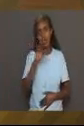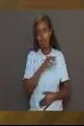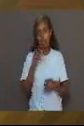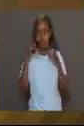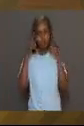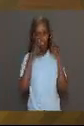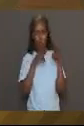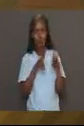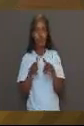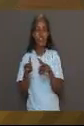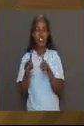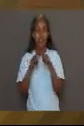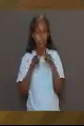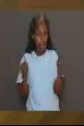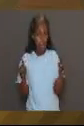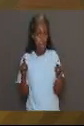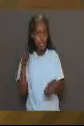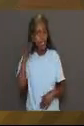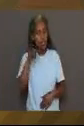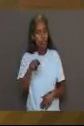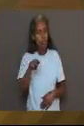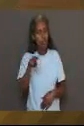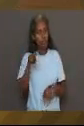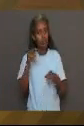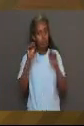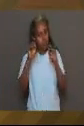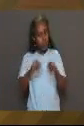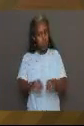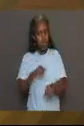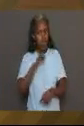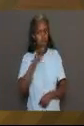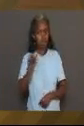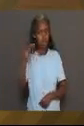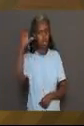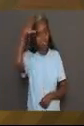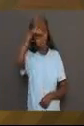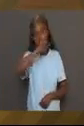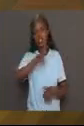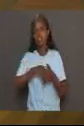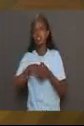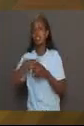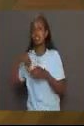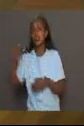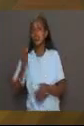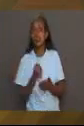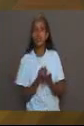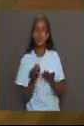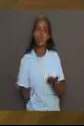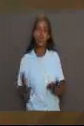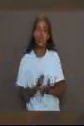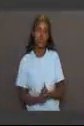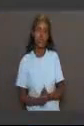observation, but you cannot predict the outcome in advance.